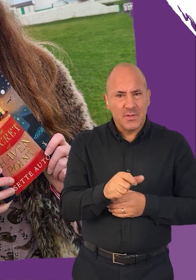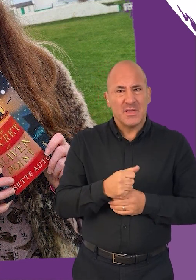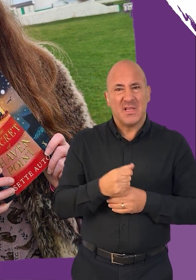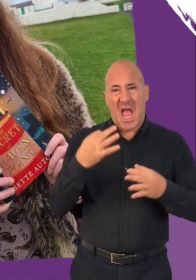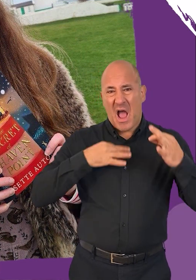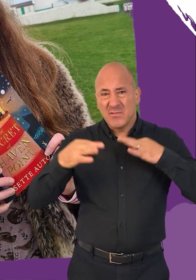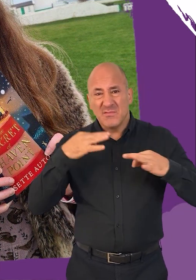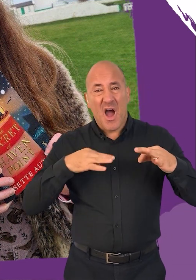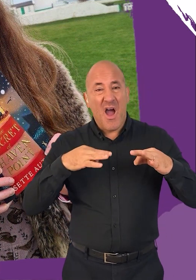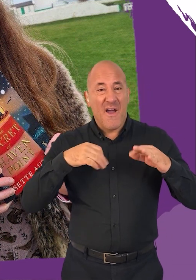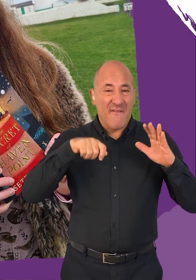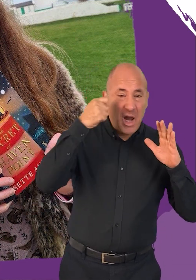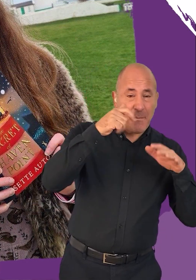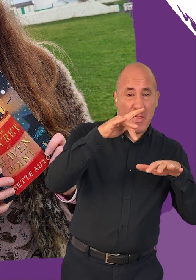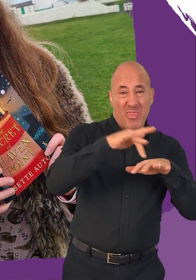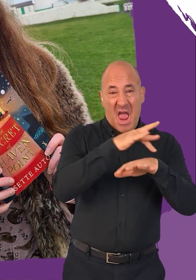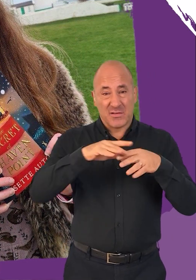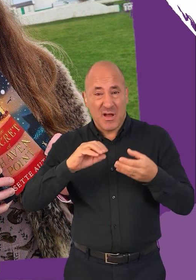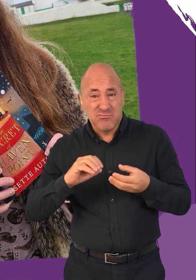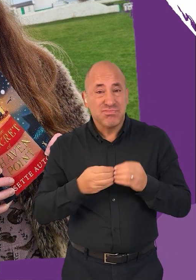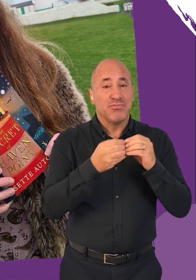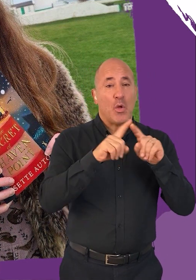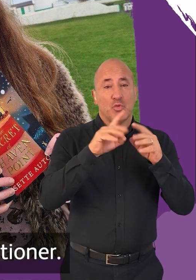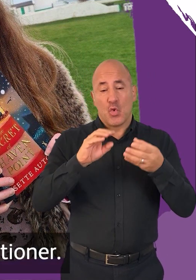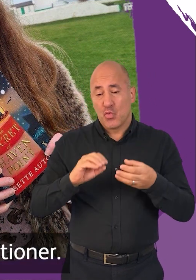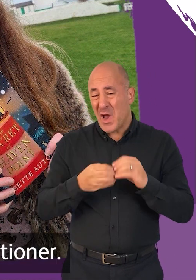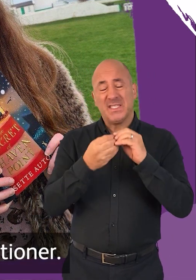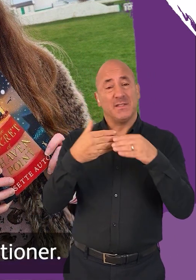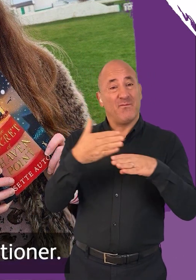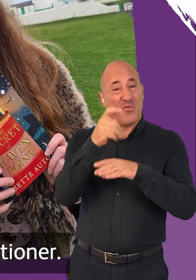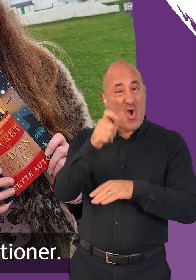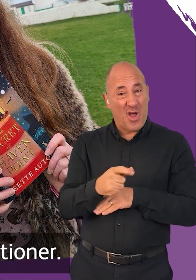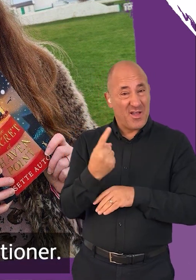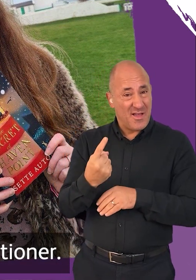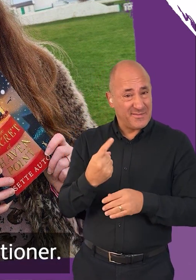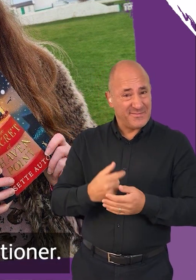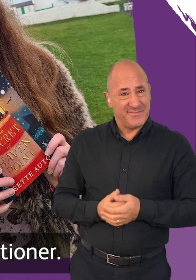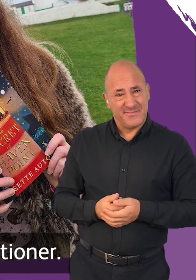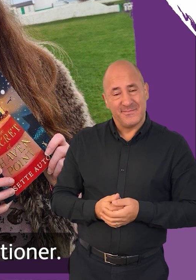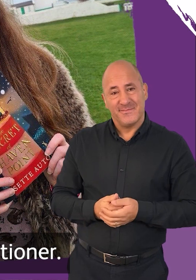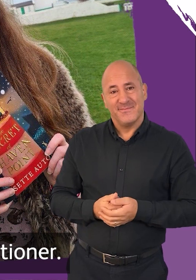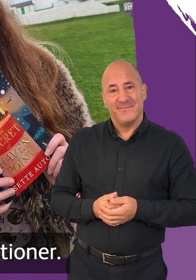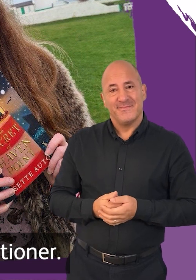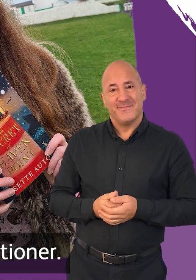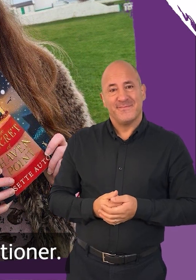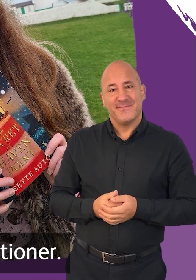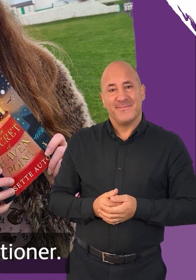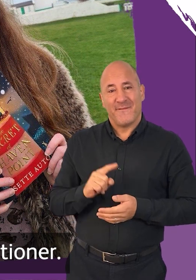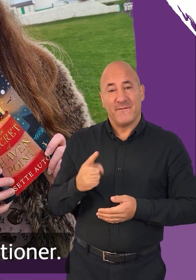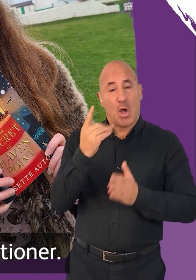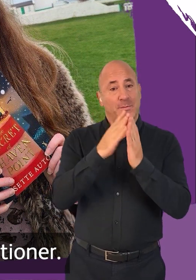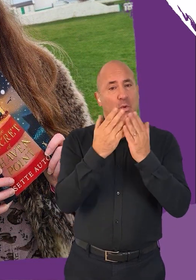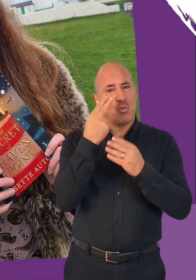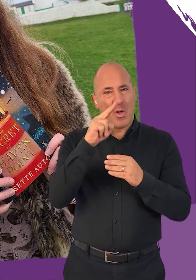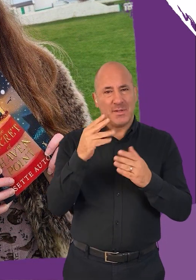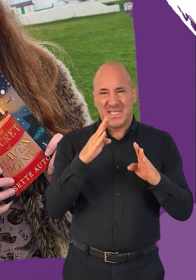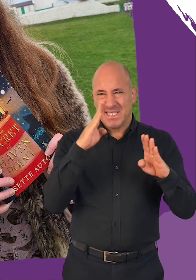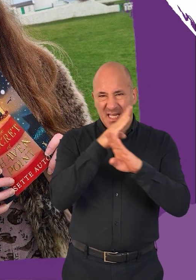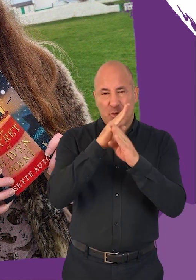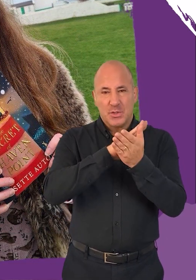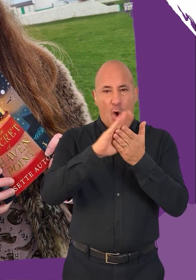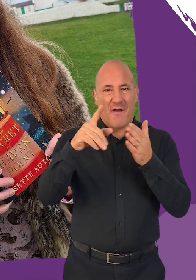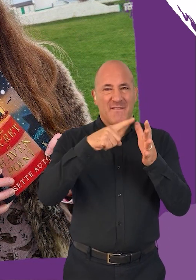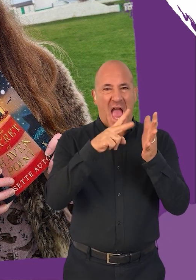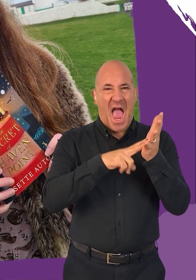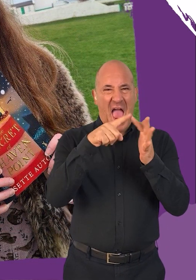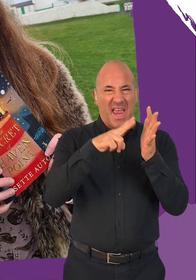novelist, spoken word artist, actor, film and theatre maker, and creative practitioner. Her debut